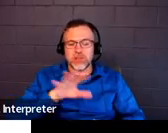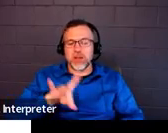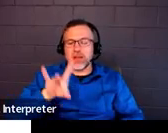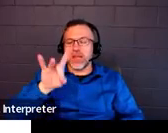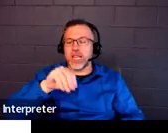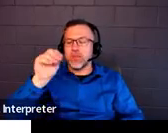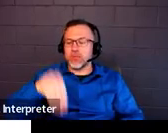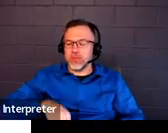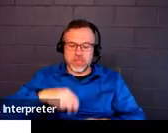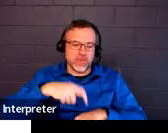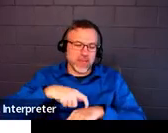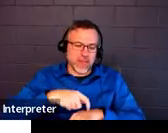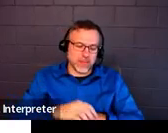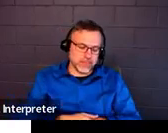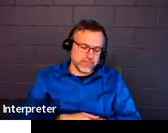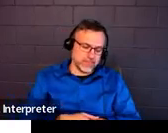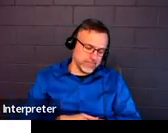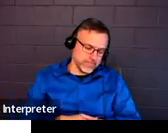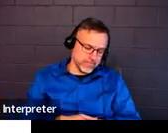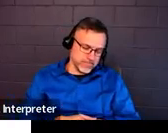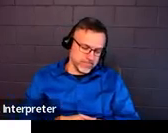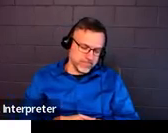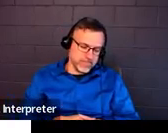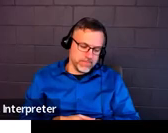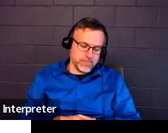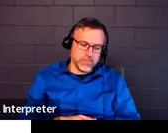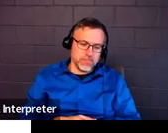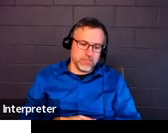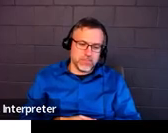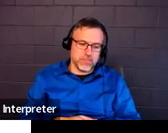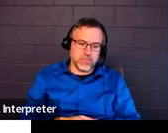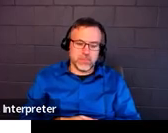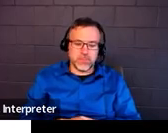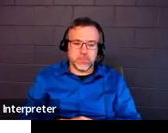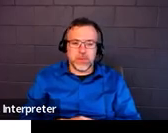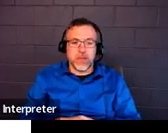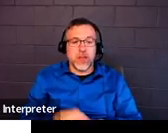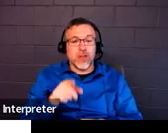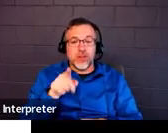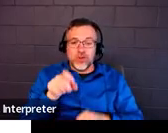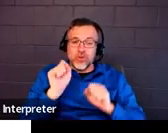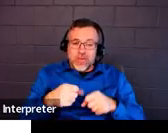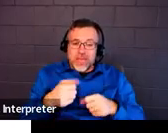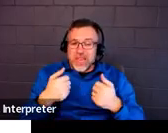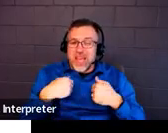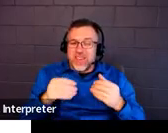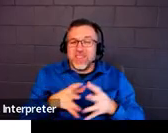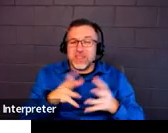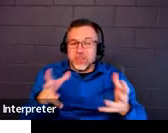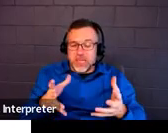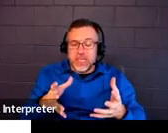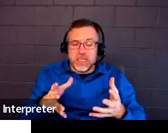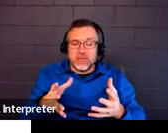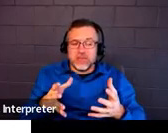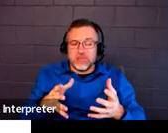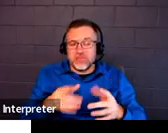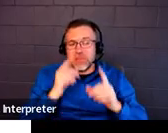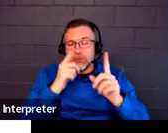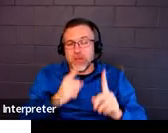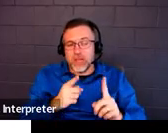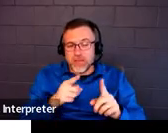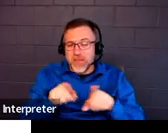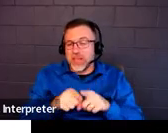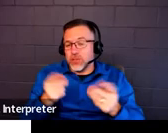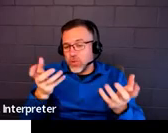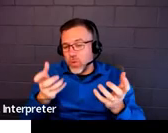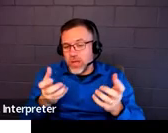8 out of 10 opportunities. So you can have as many objectives as you want. For this example, I just did 2, and you can see